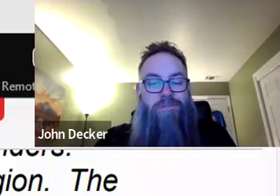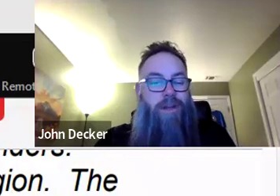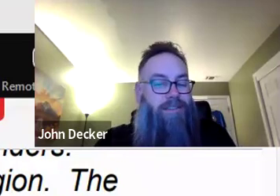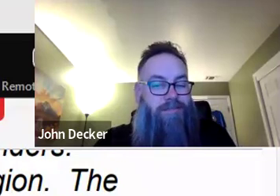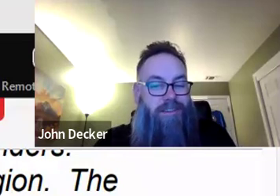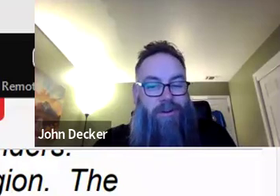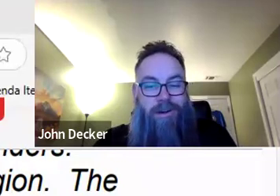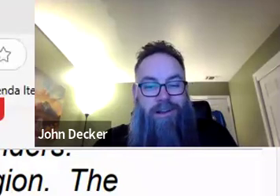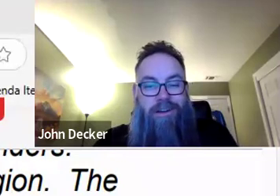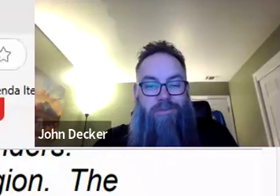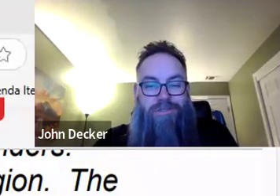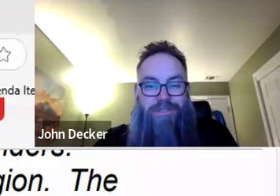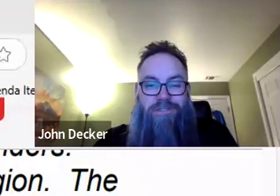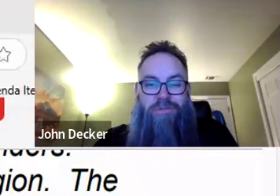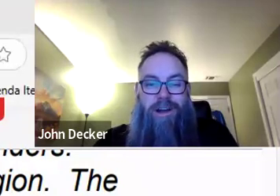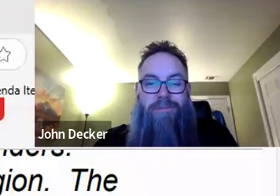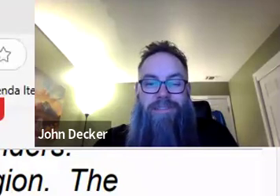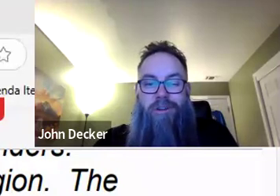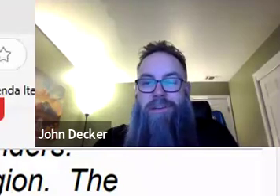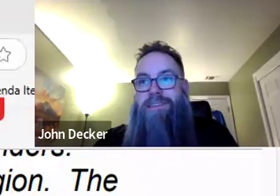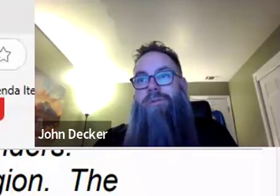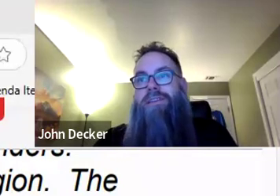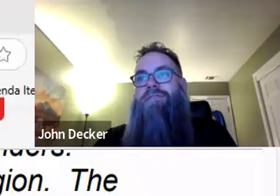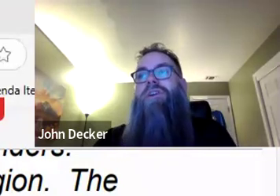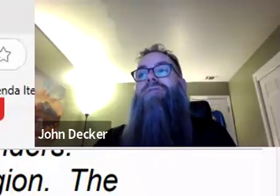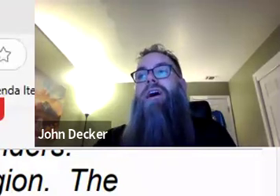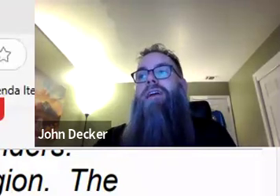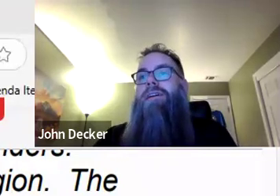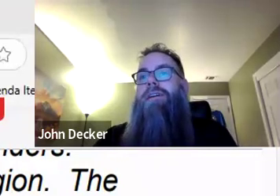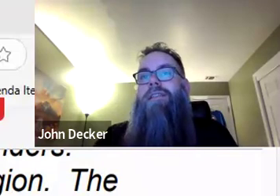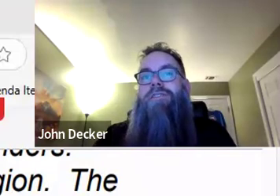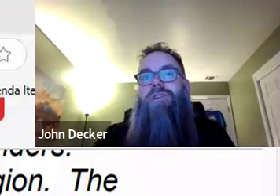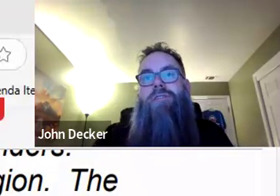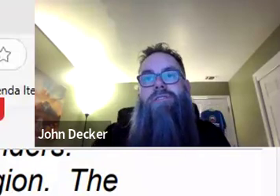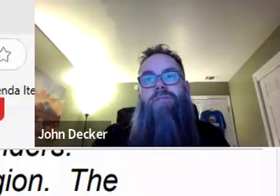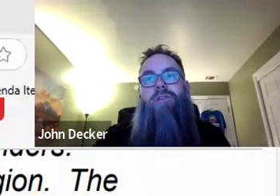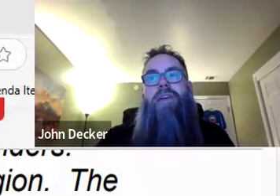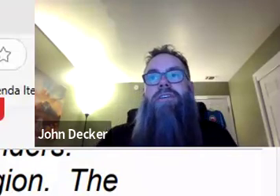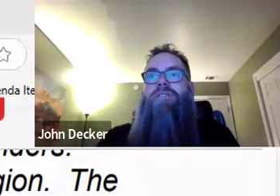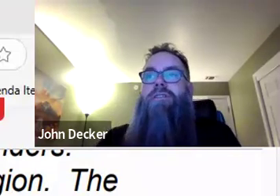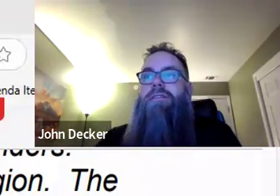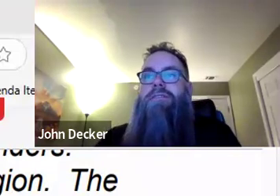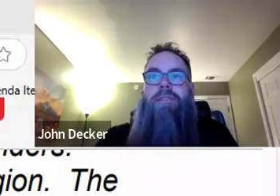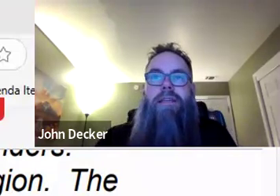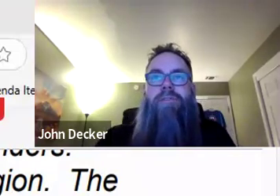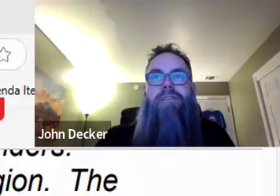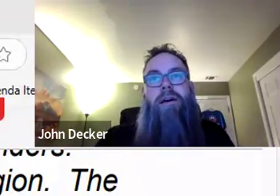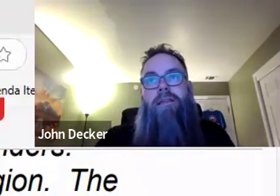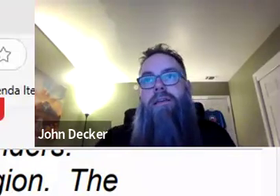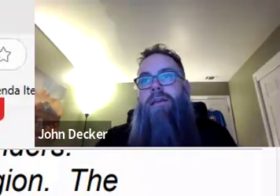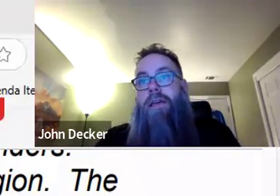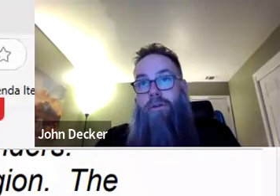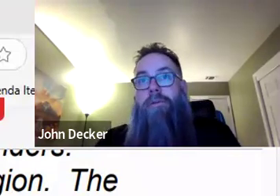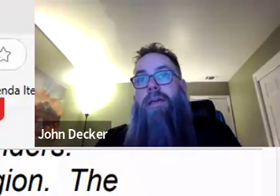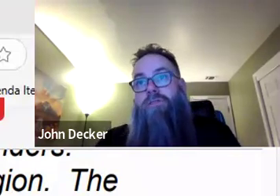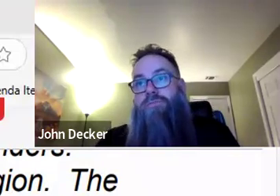has some new directives about what the regional center's requirements are, because now we need to verify electronic visit verification is something that is being